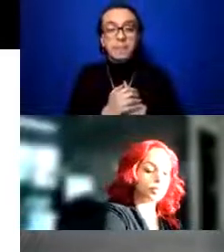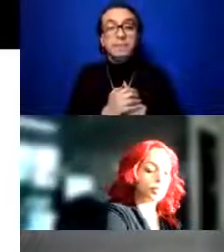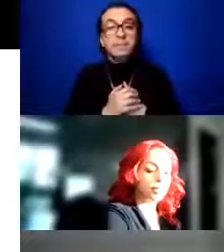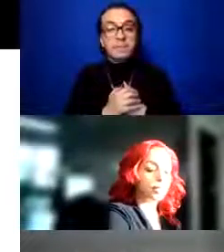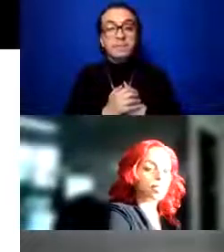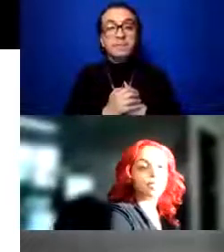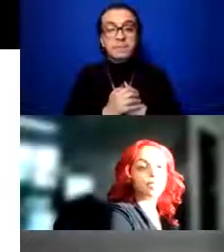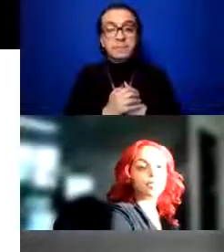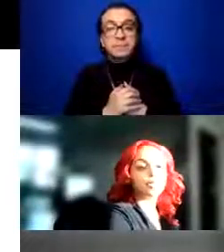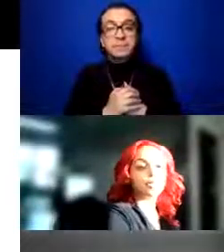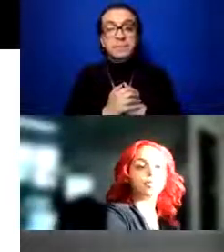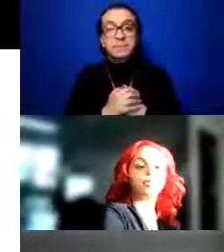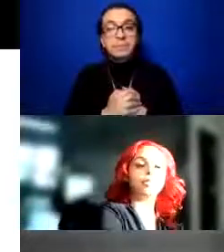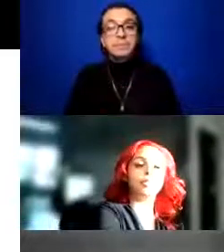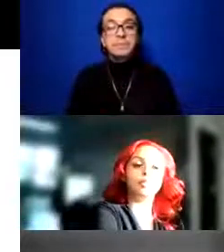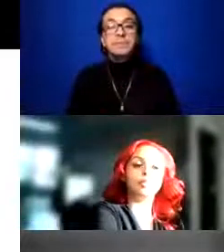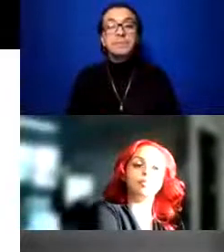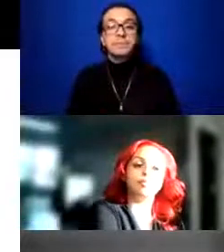box.